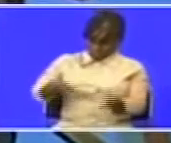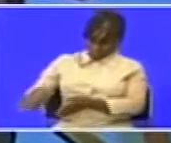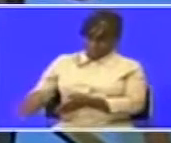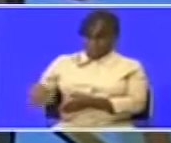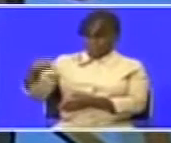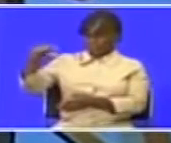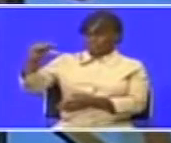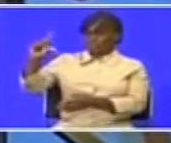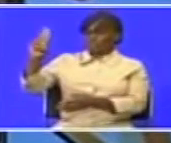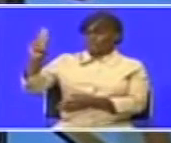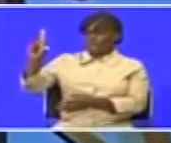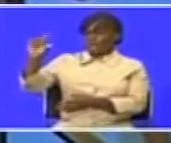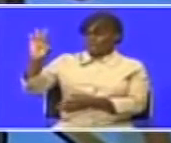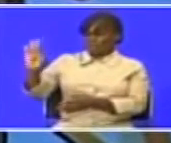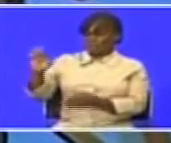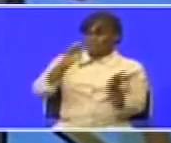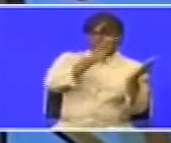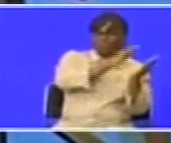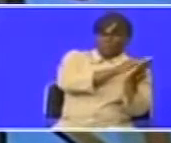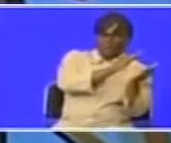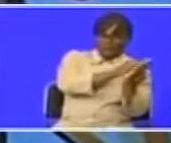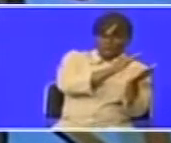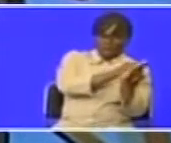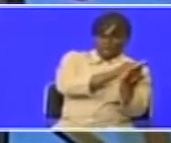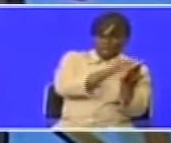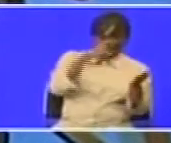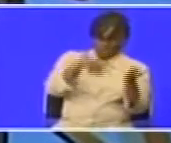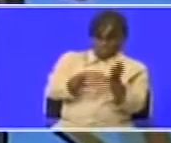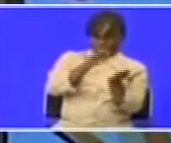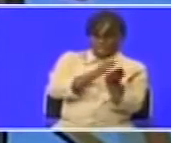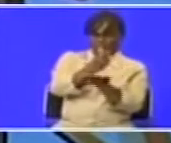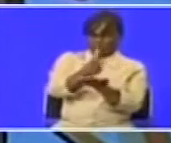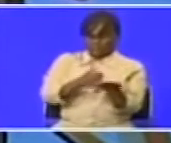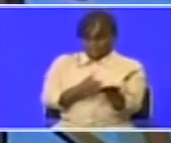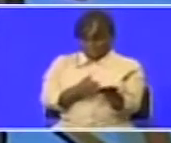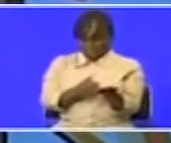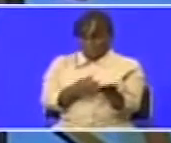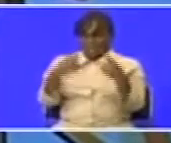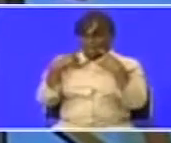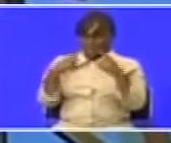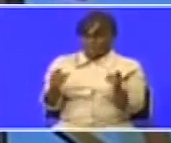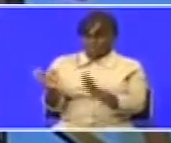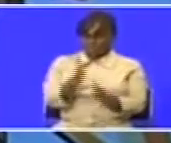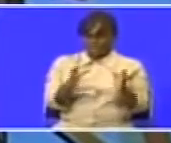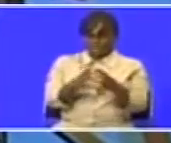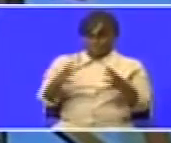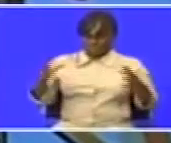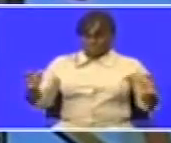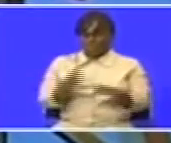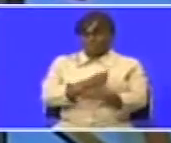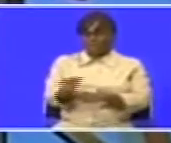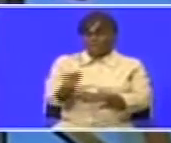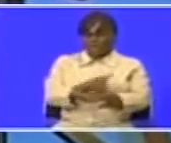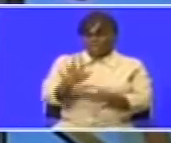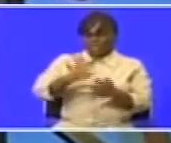Gulf African Bank is said to cause a market upset in the banking sector after the Tier 3 lender announced plans to increase its branch network